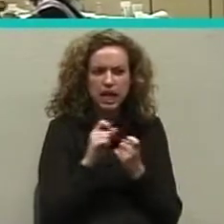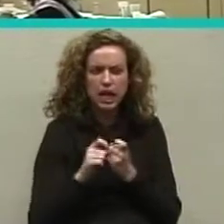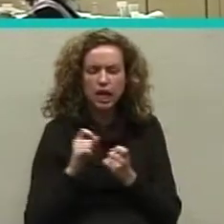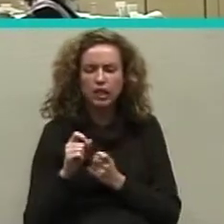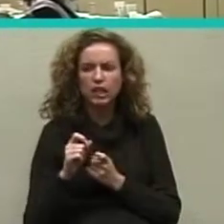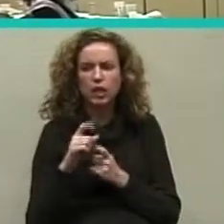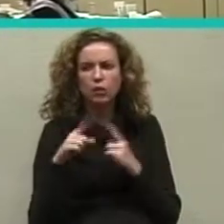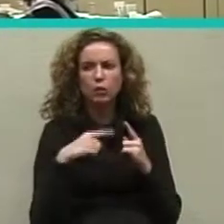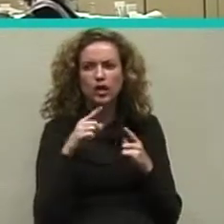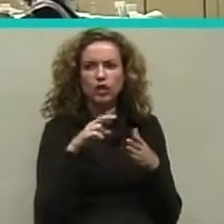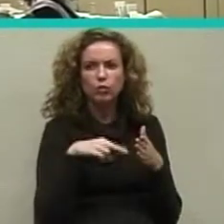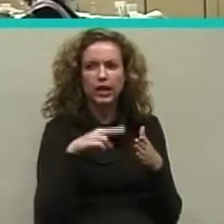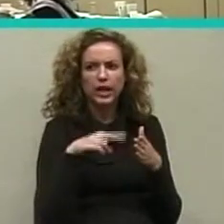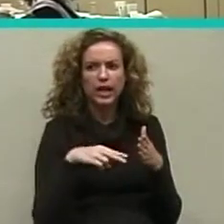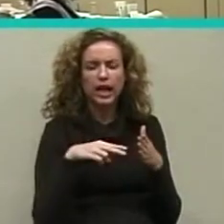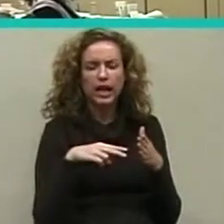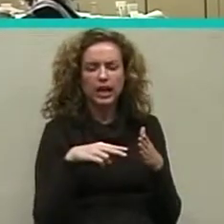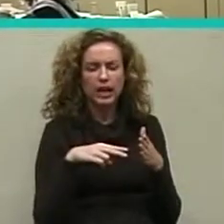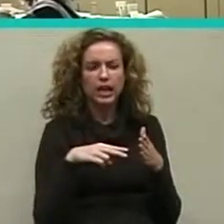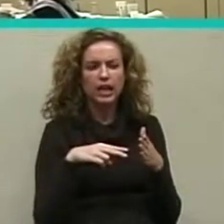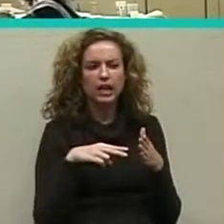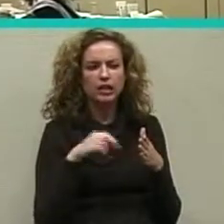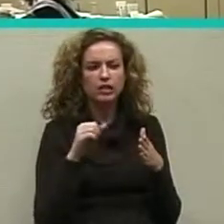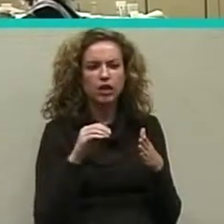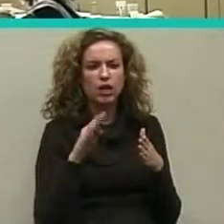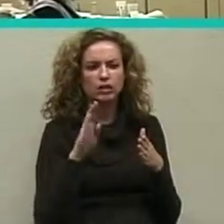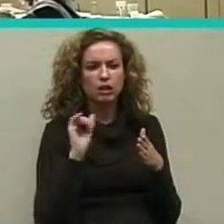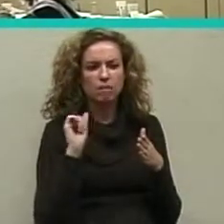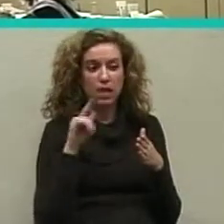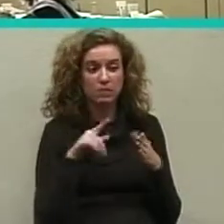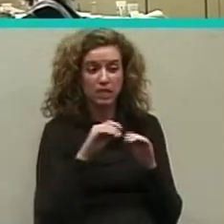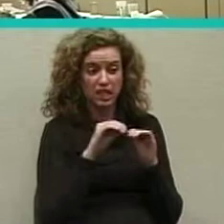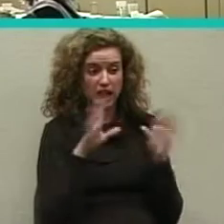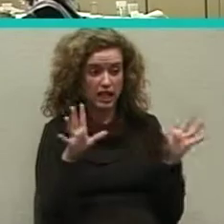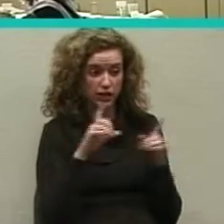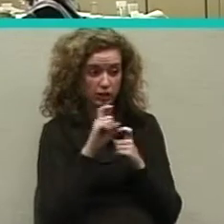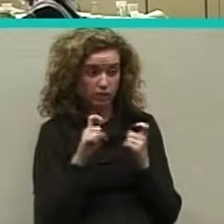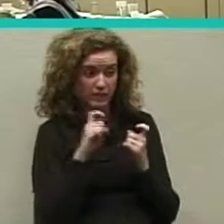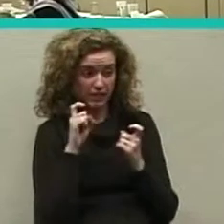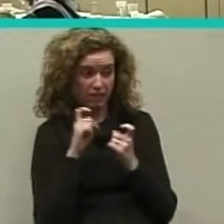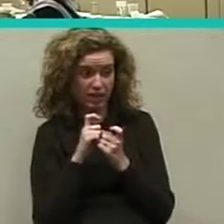this, okay, well actually we'll get to that. So is the BIP clear and specific?